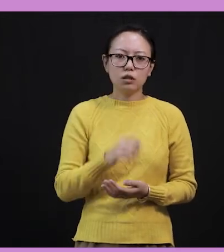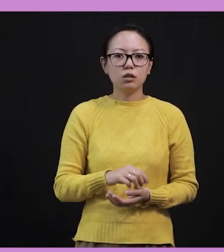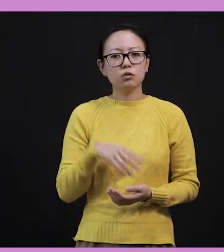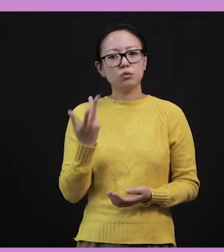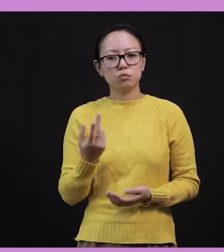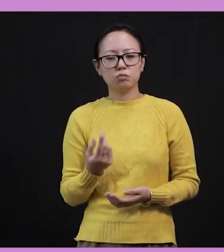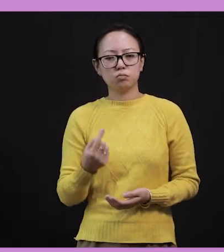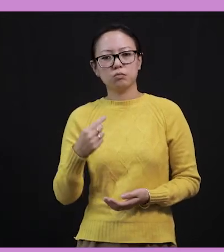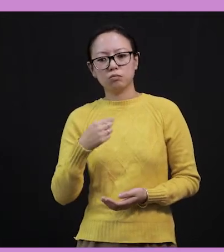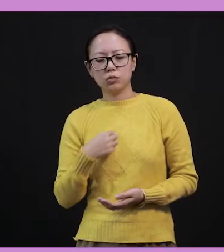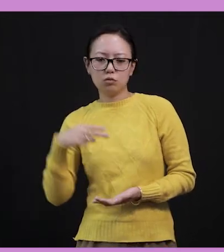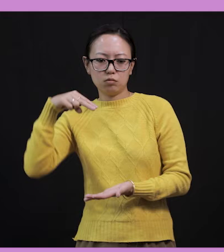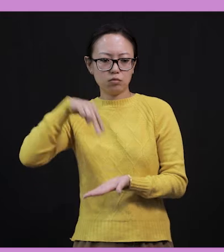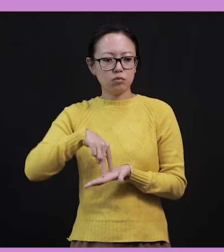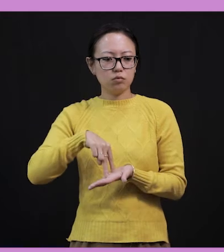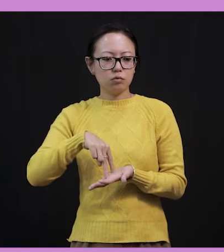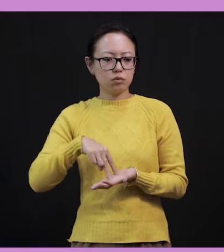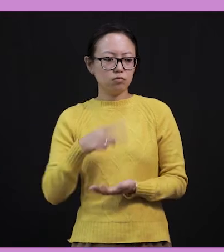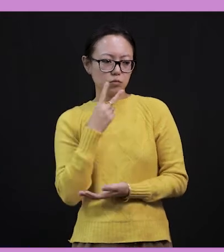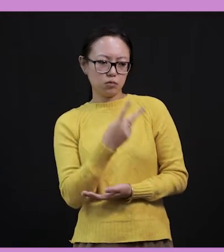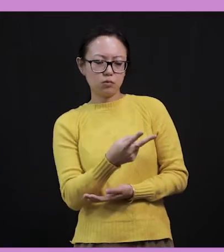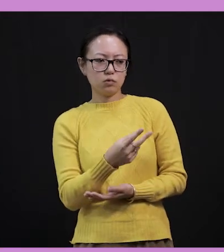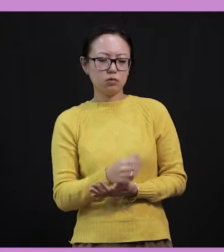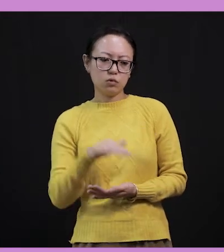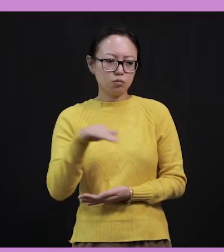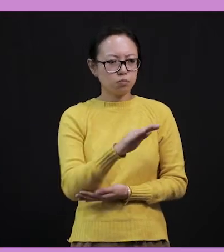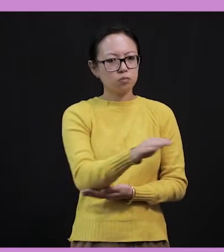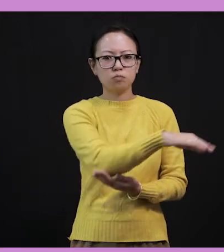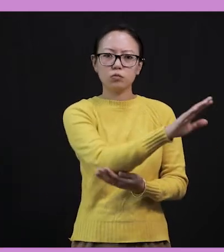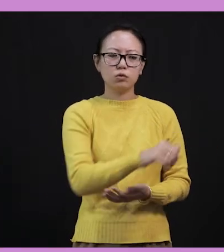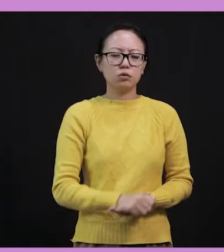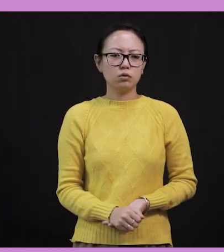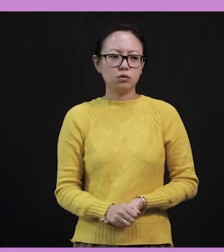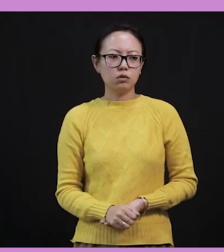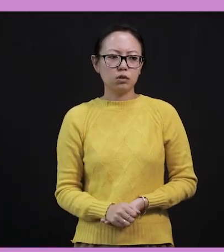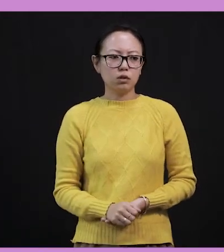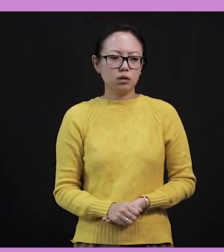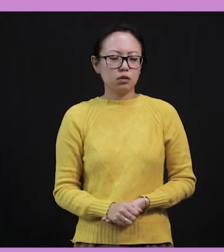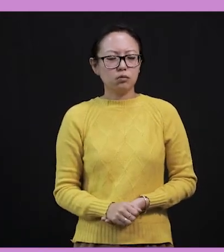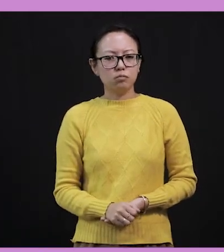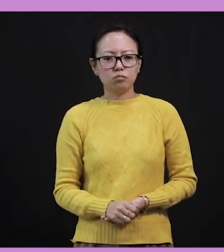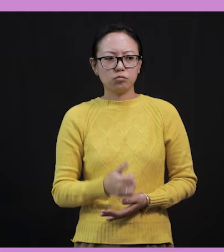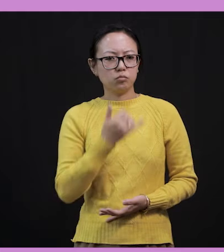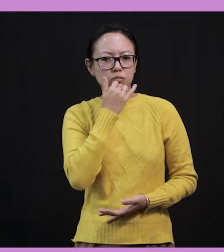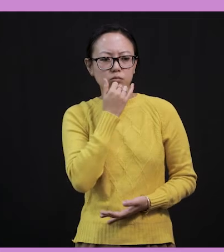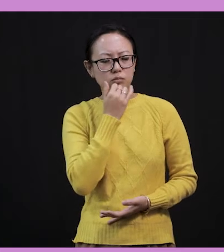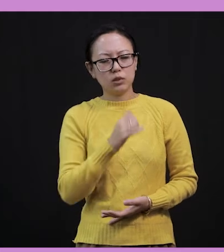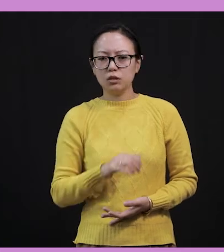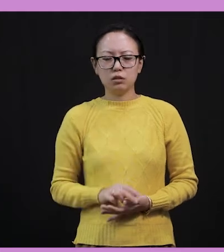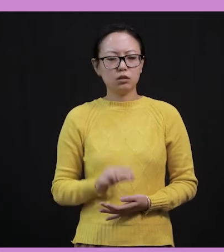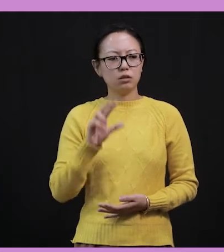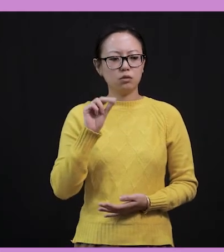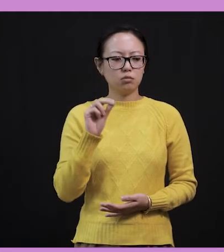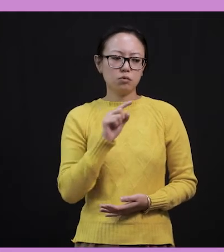stand aside and watch him pass and tell myself there's no mistake. It is just a harmless